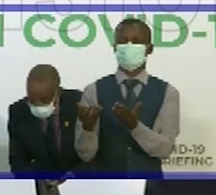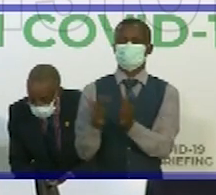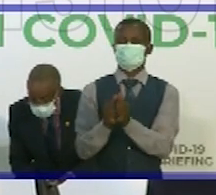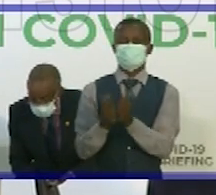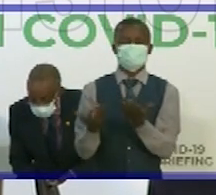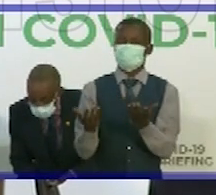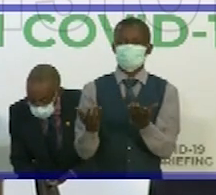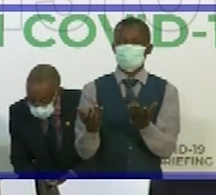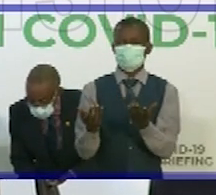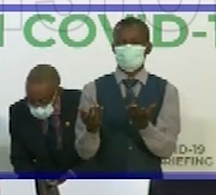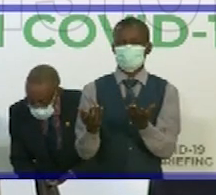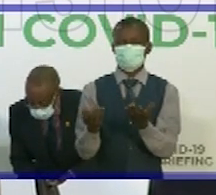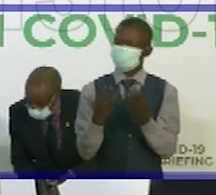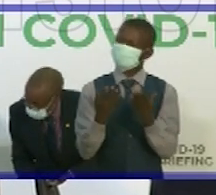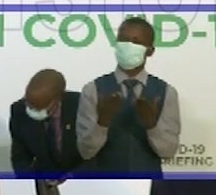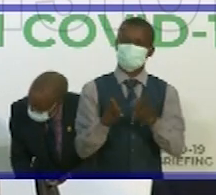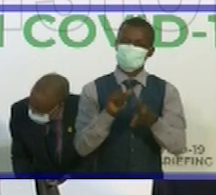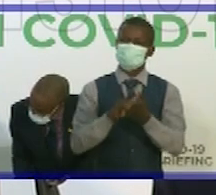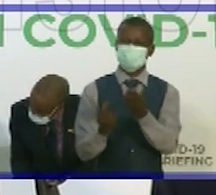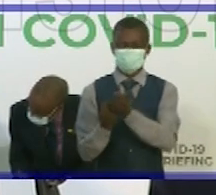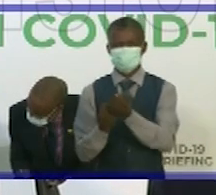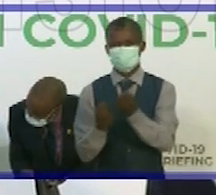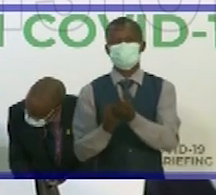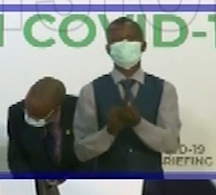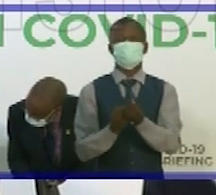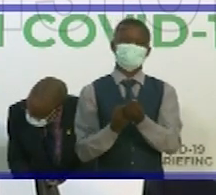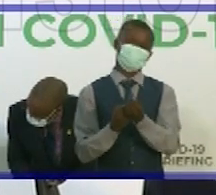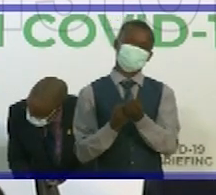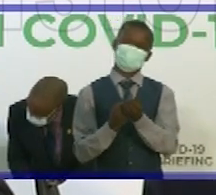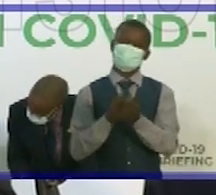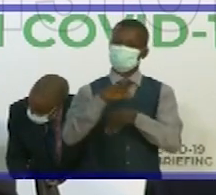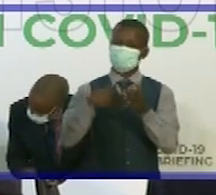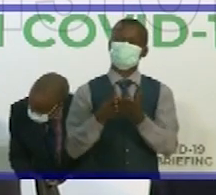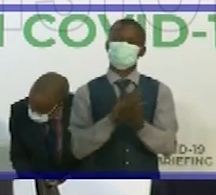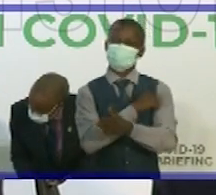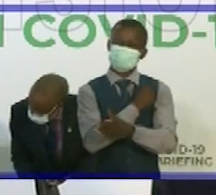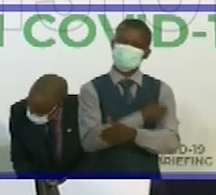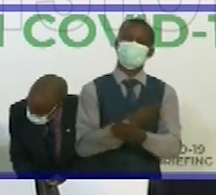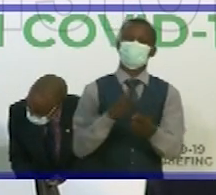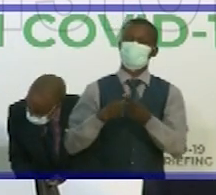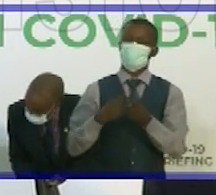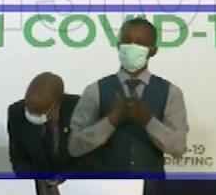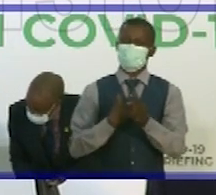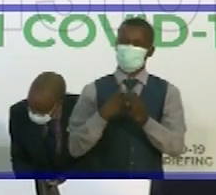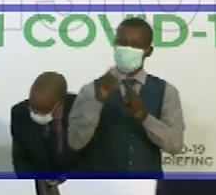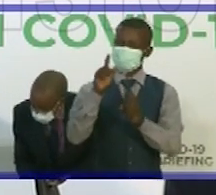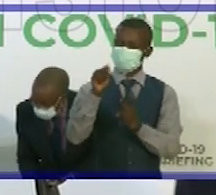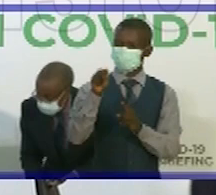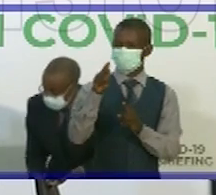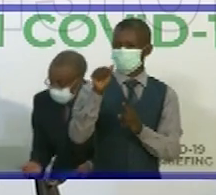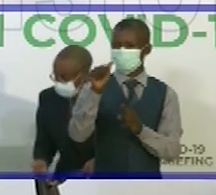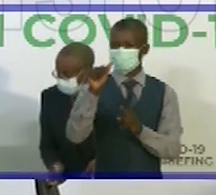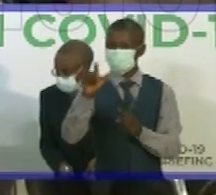supporting all the tertiary hospitals in Nigeria to set up triage centers. A triage center is when you come in, you